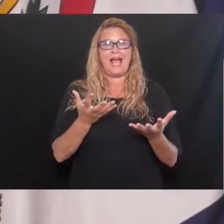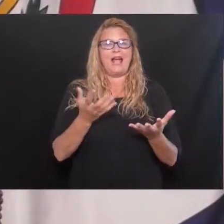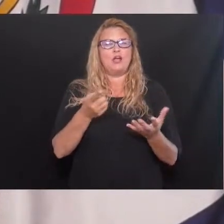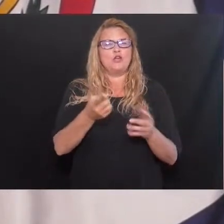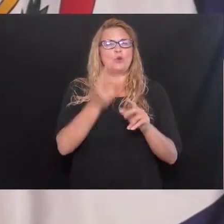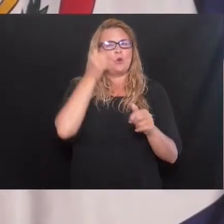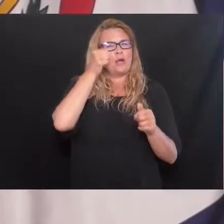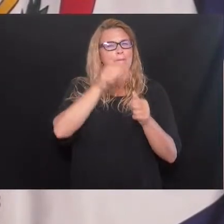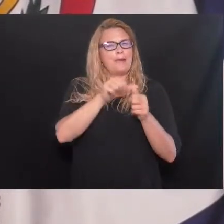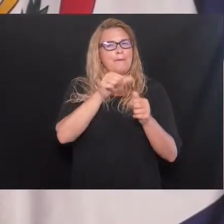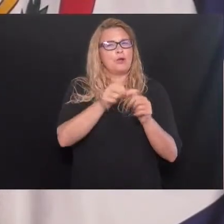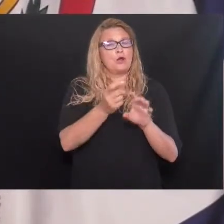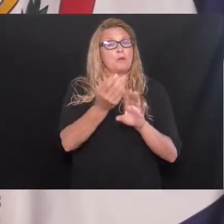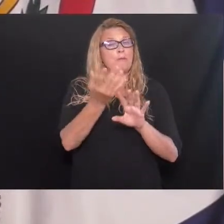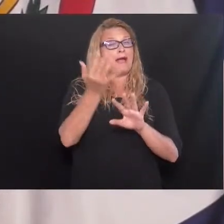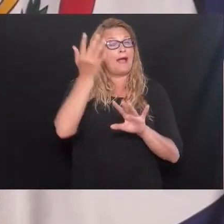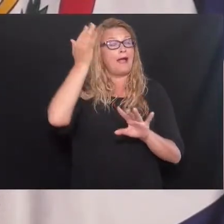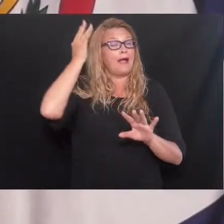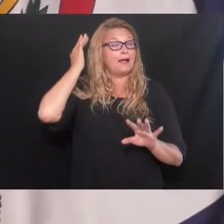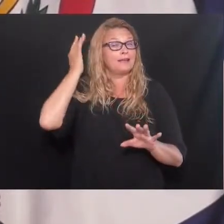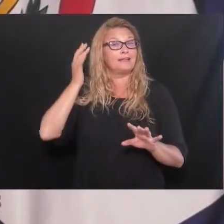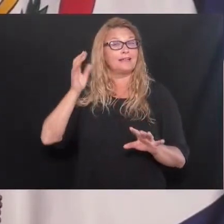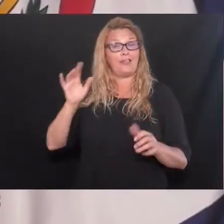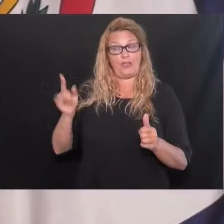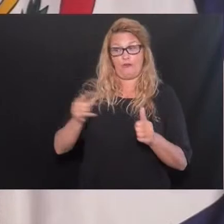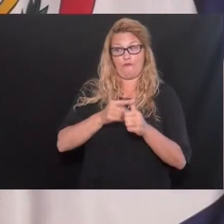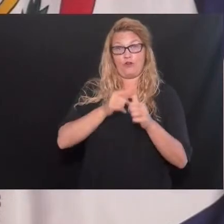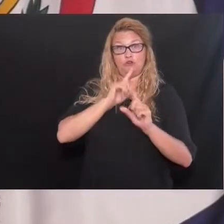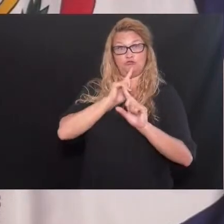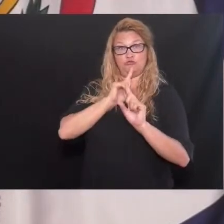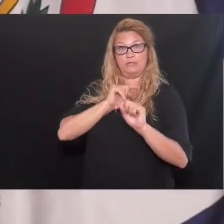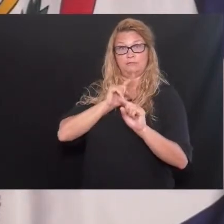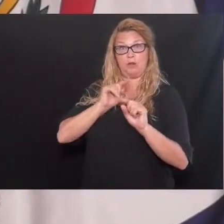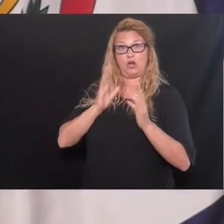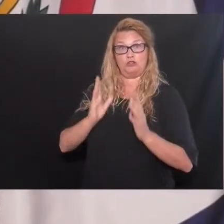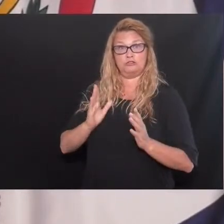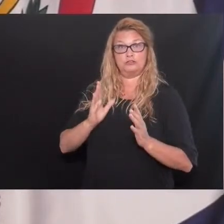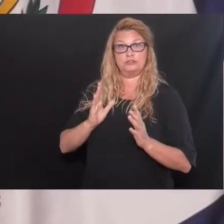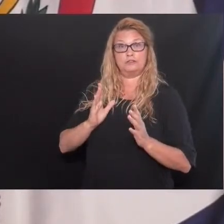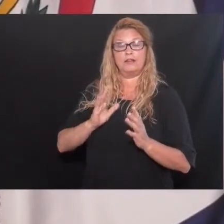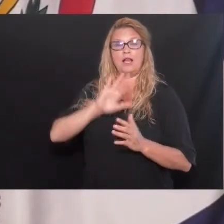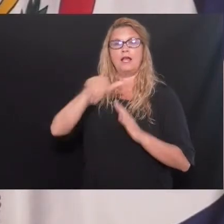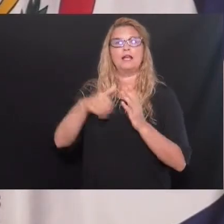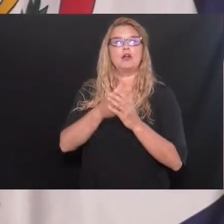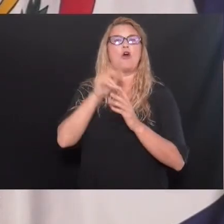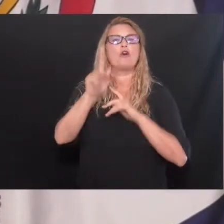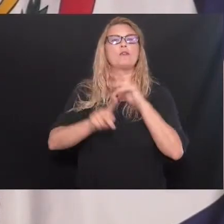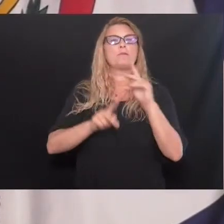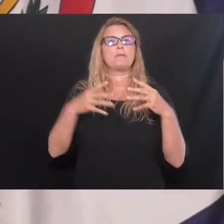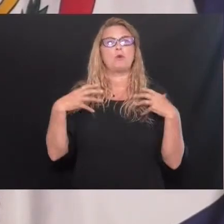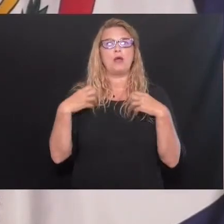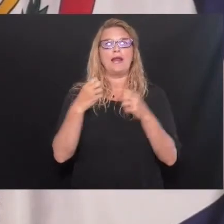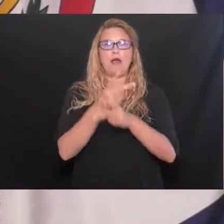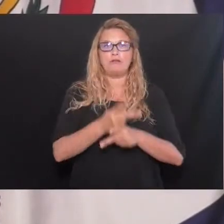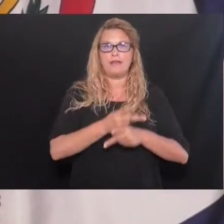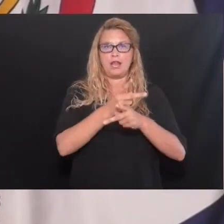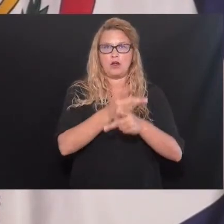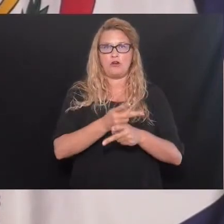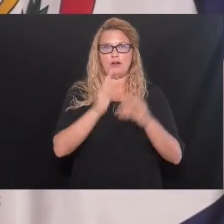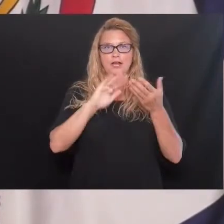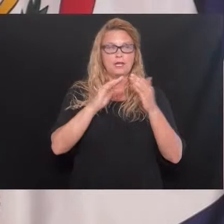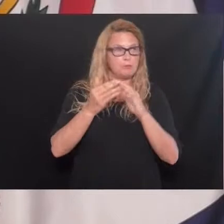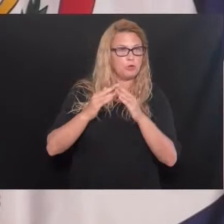Think back to those first responders and all those in the healthcare communities and all those